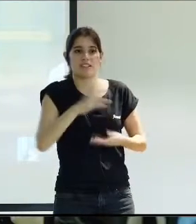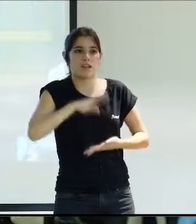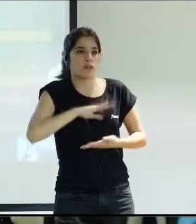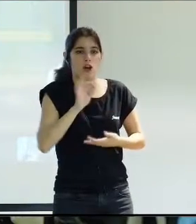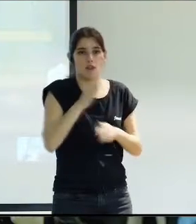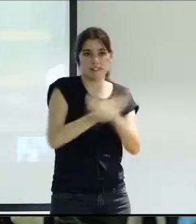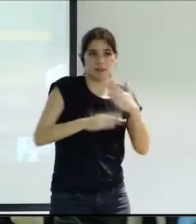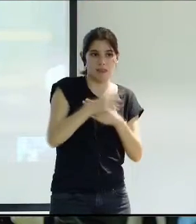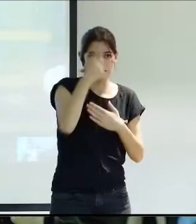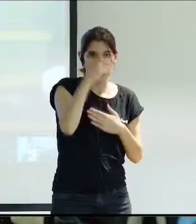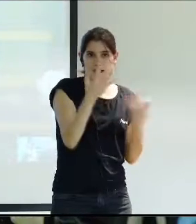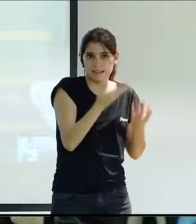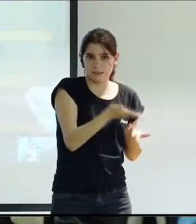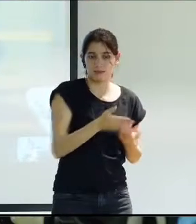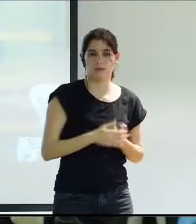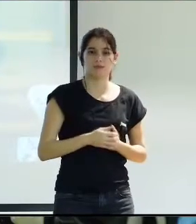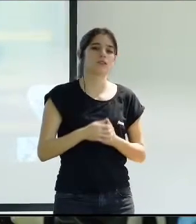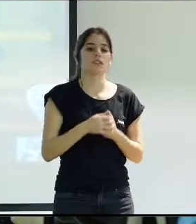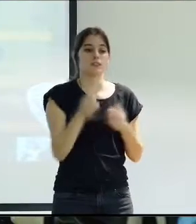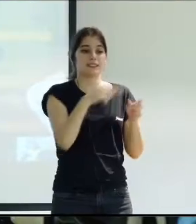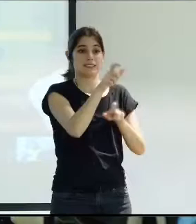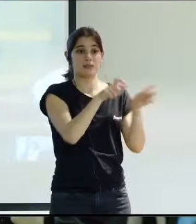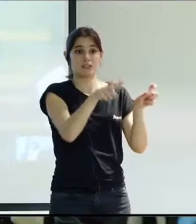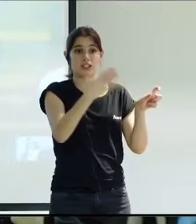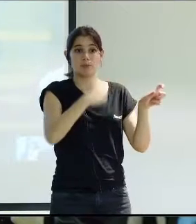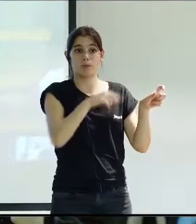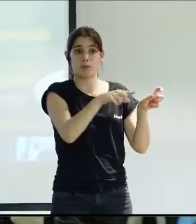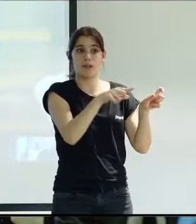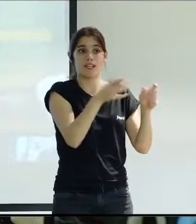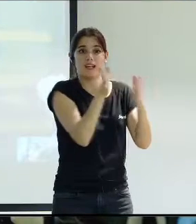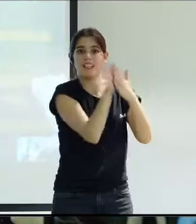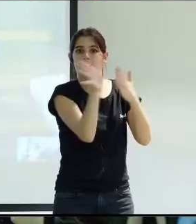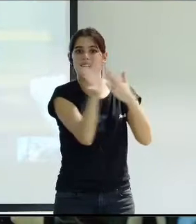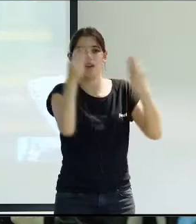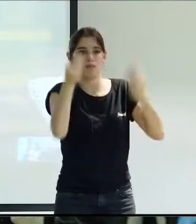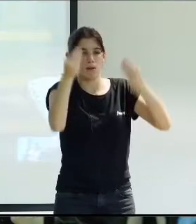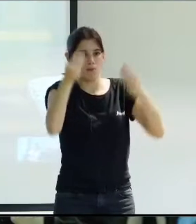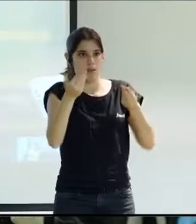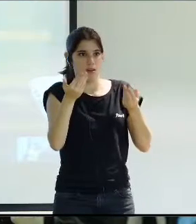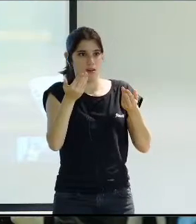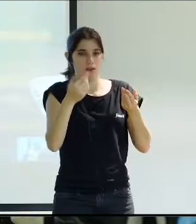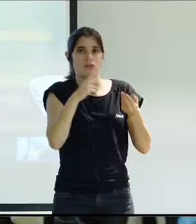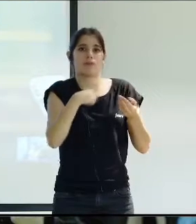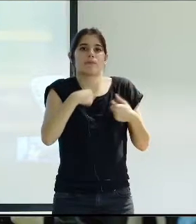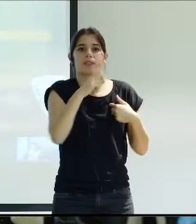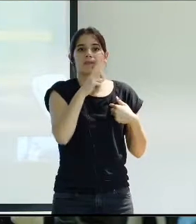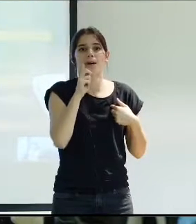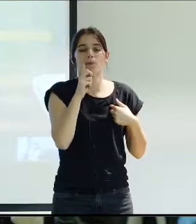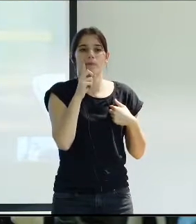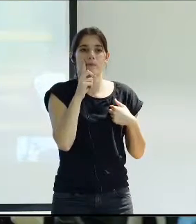able to explain what I call anecdotal evidence by